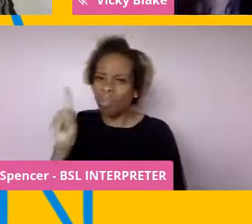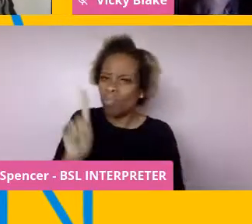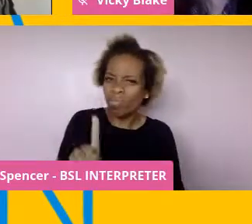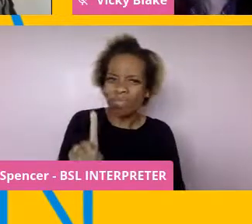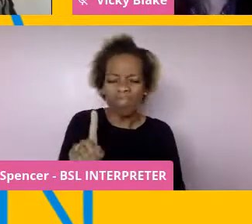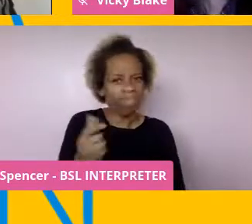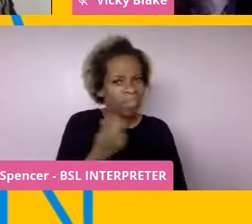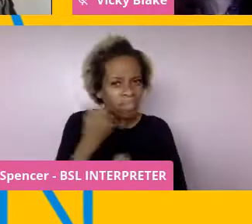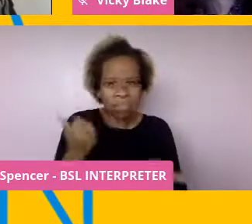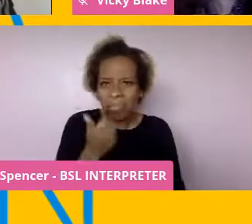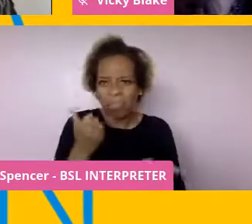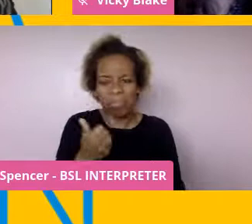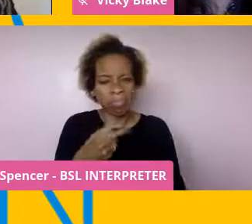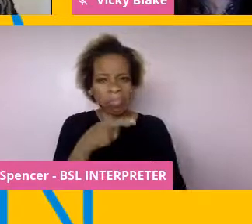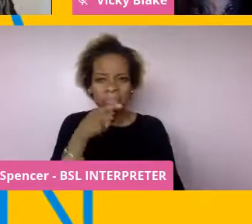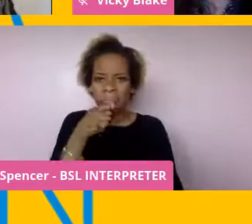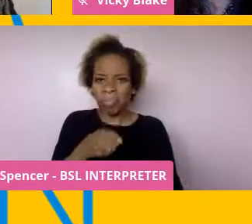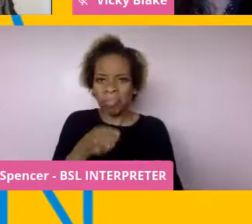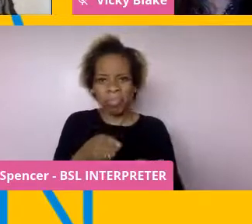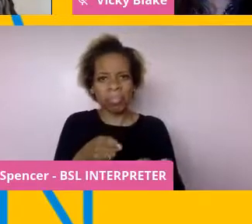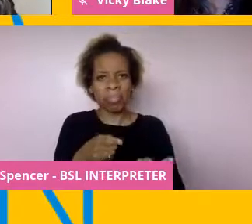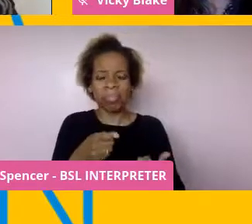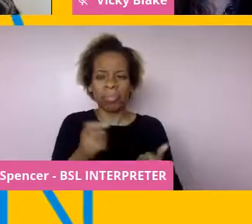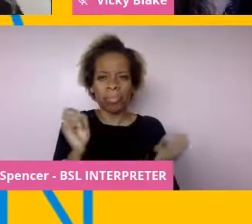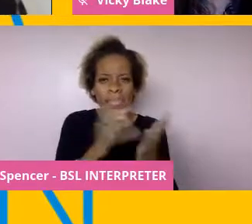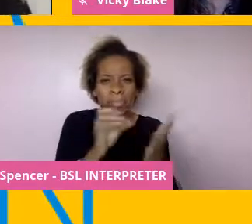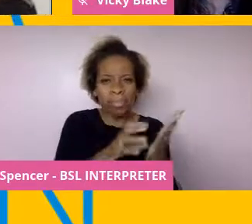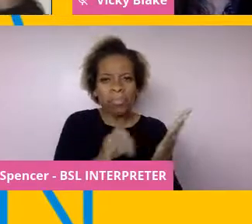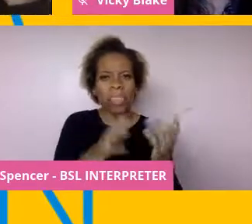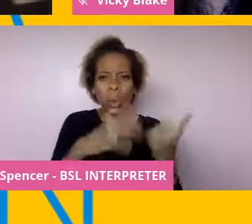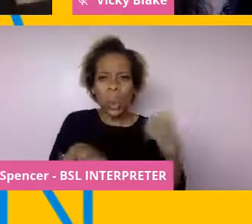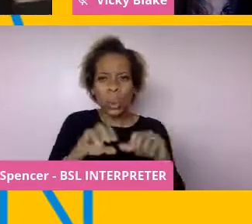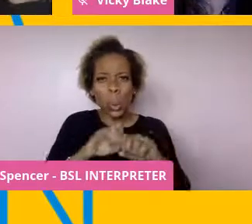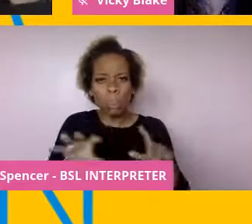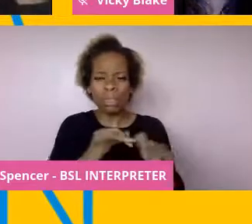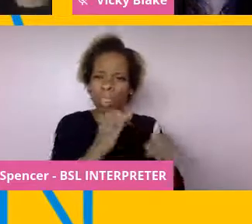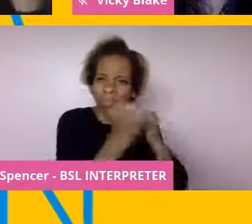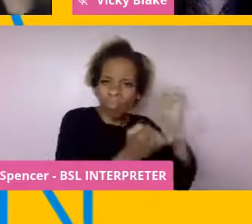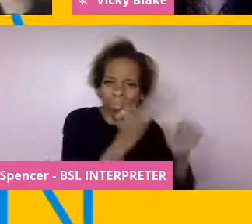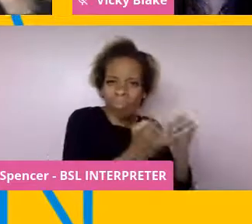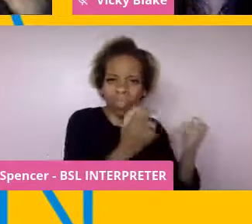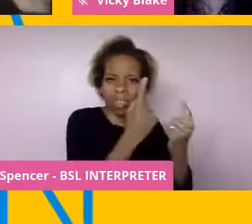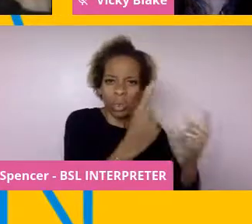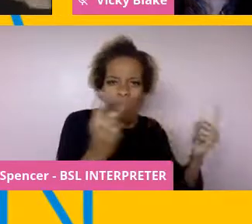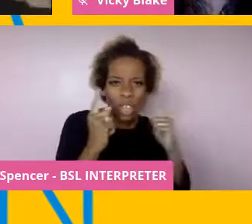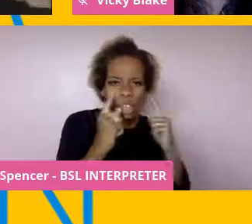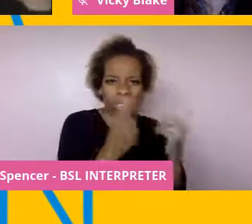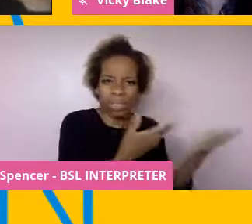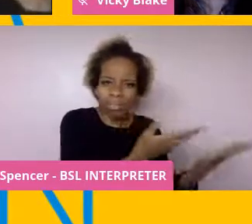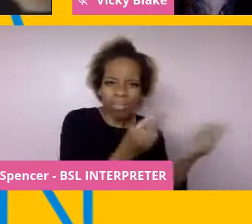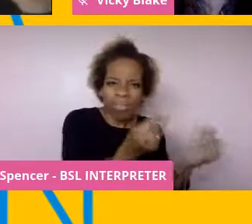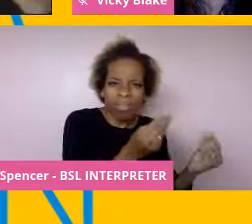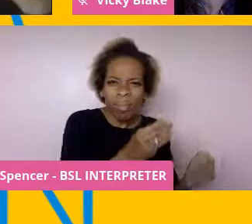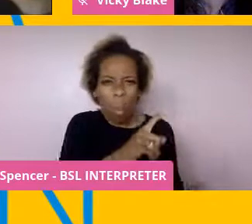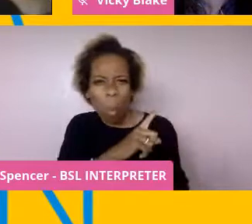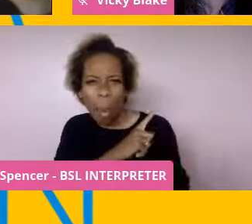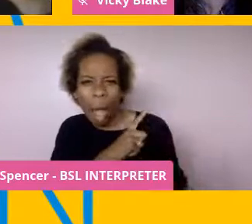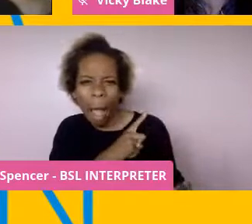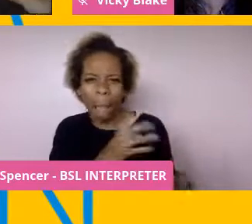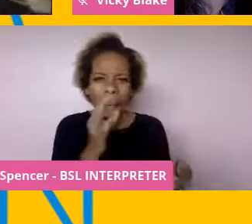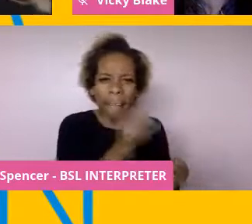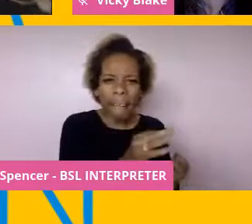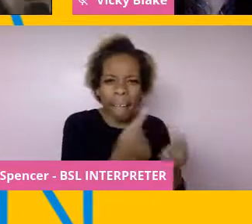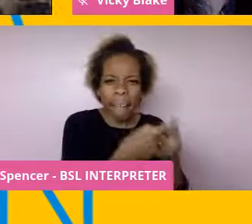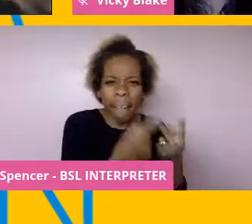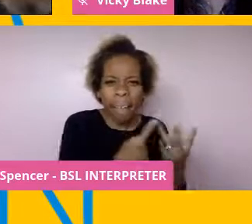kind of critical on social media also, as were the other MPs, which helped kind of build that relationship more and again, kind